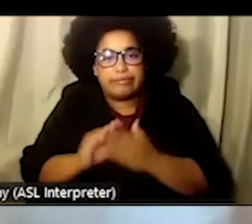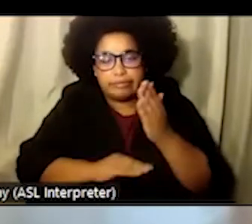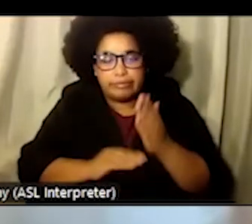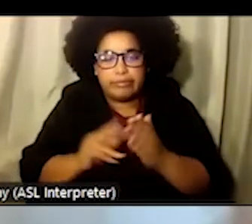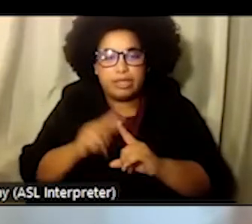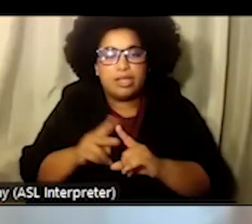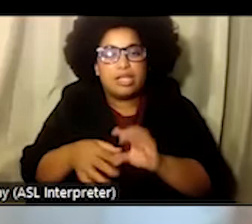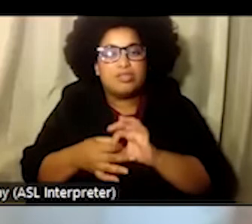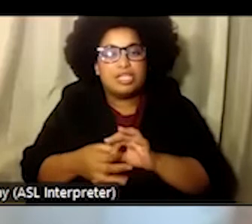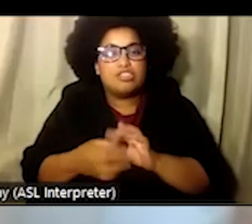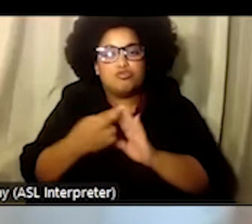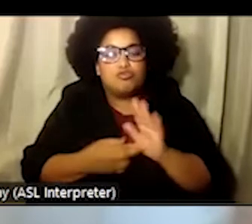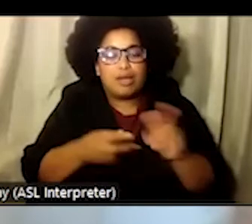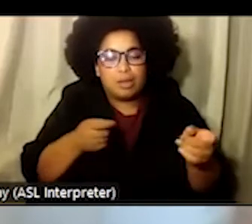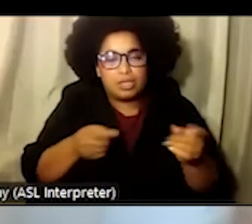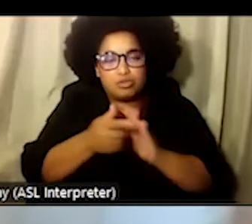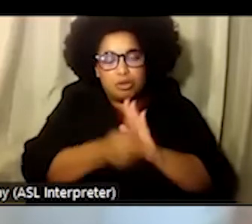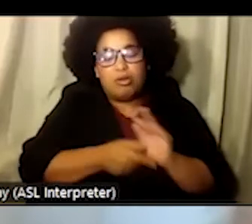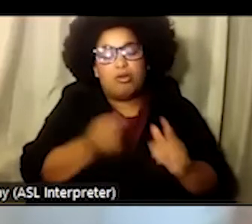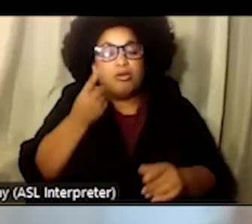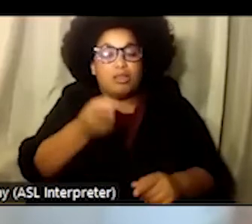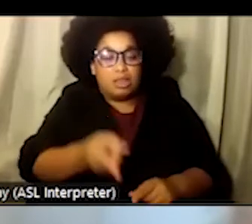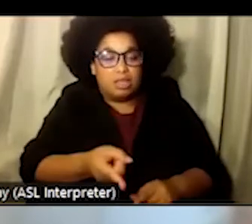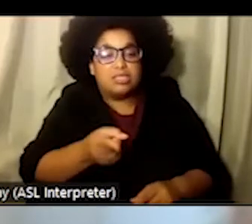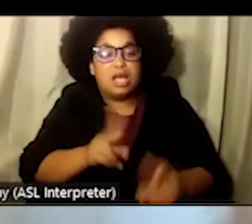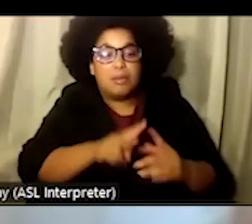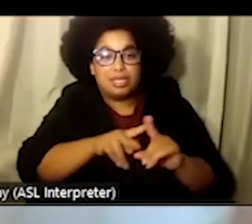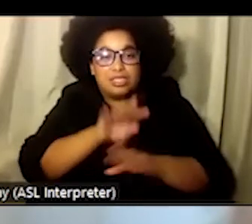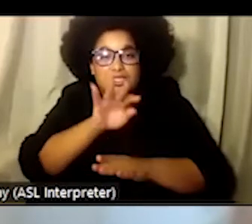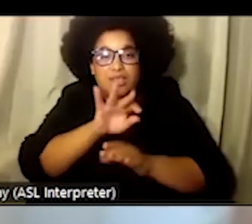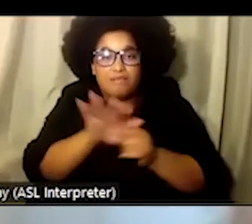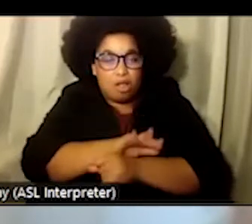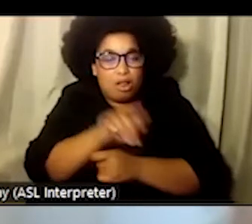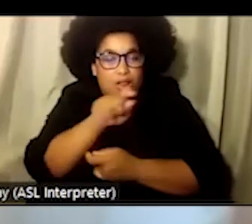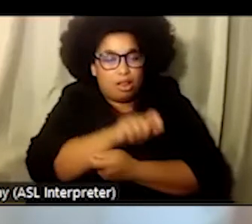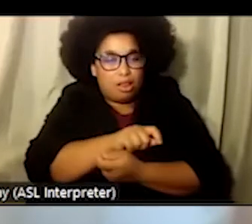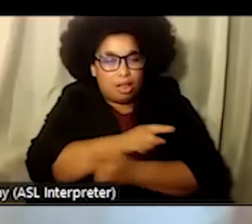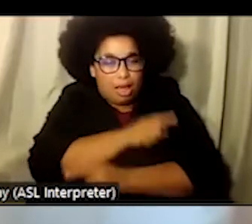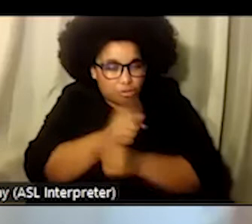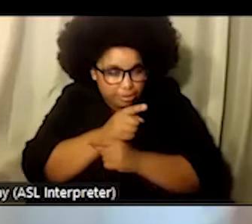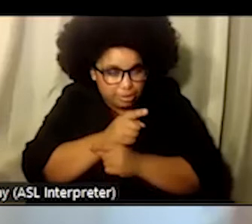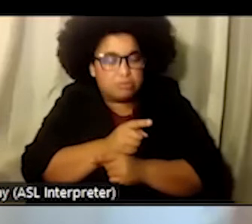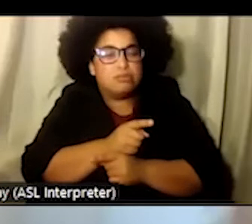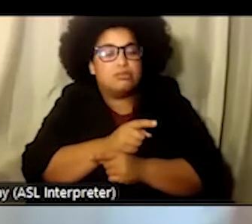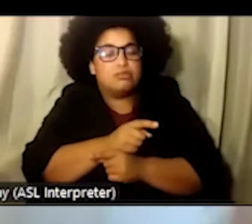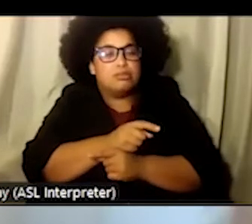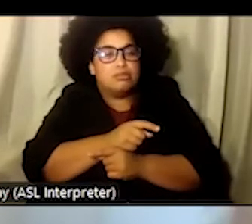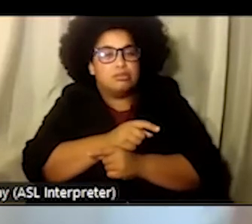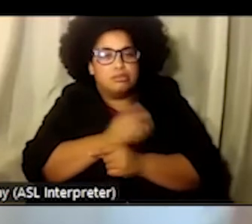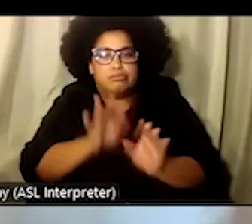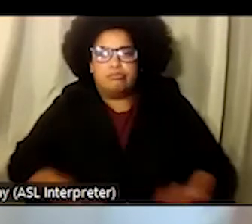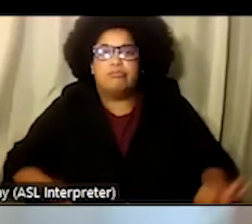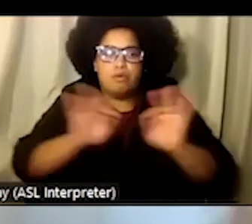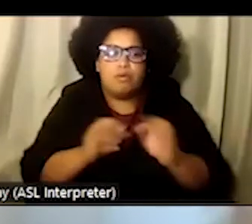regulation, but it's also really important that this application is completed and accurate. And a lot of regional